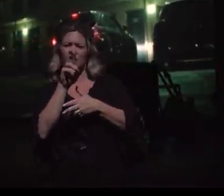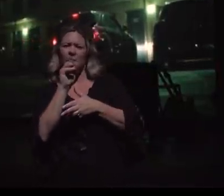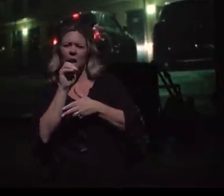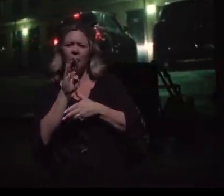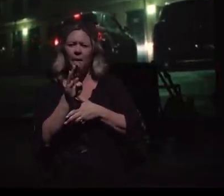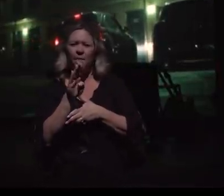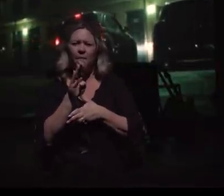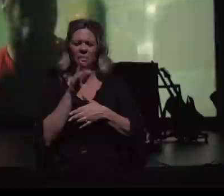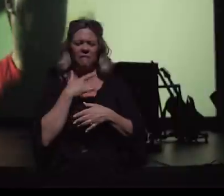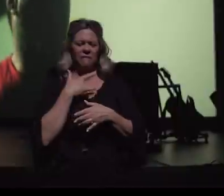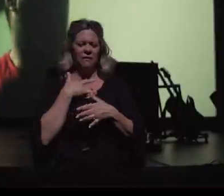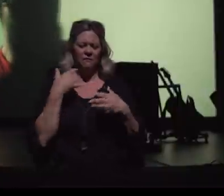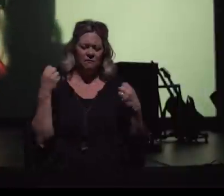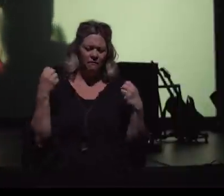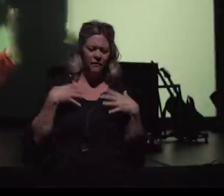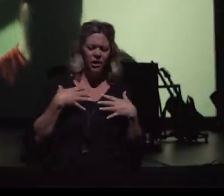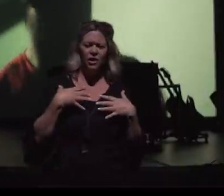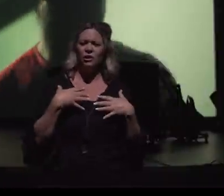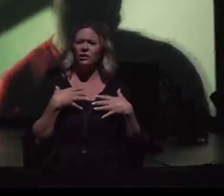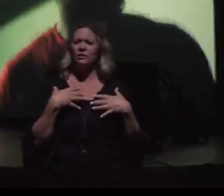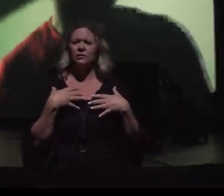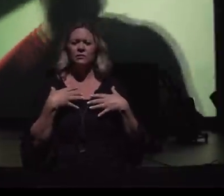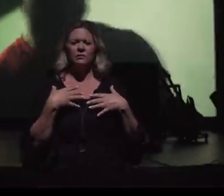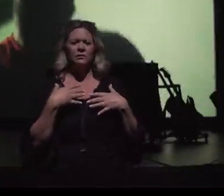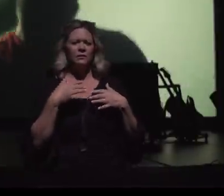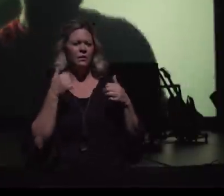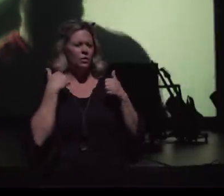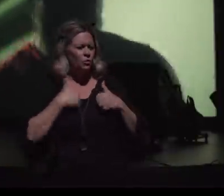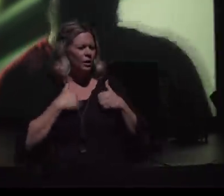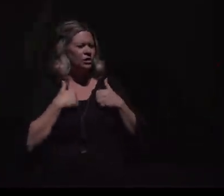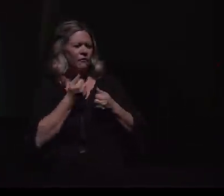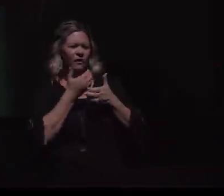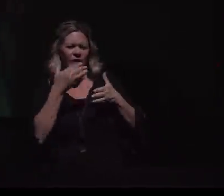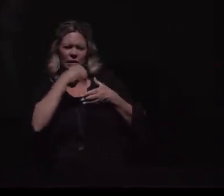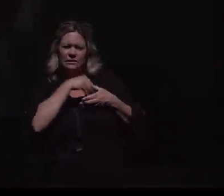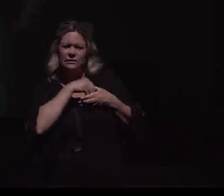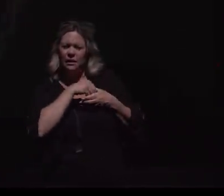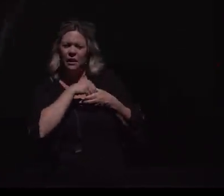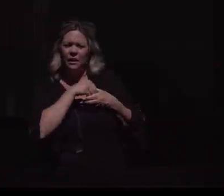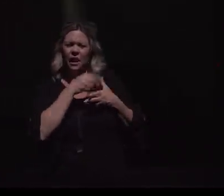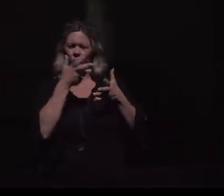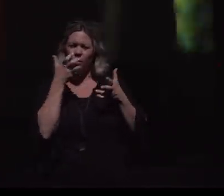that sensation, the fear, like just the aggression, everything about it.